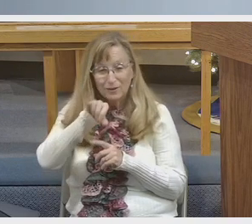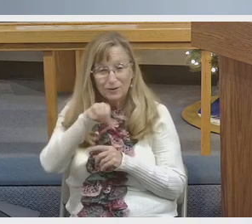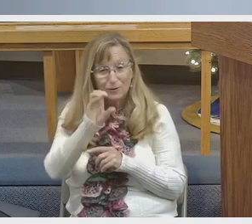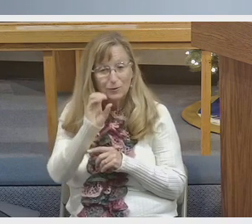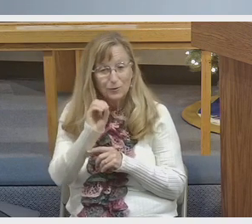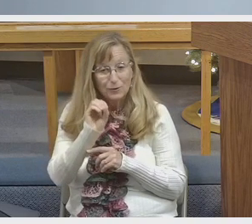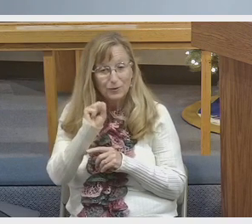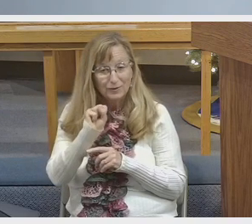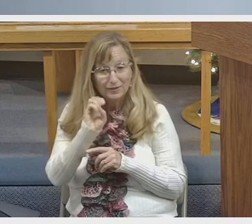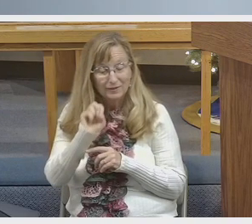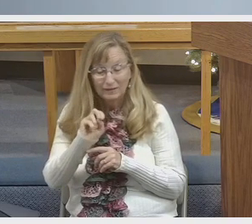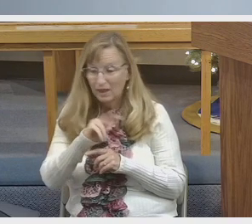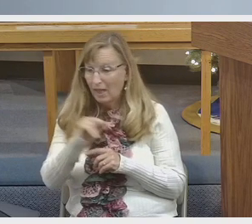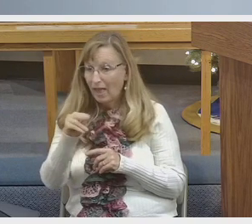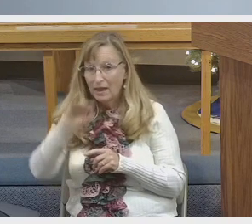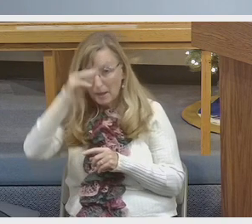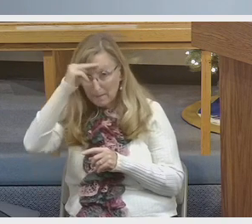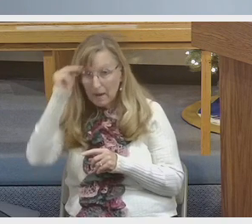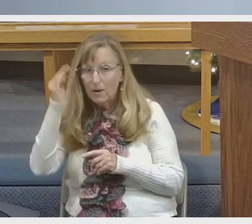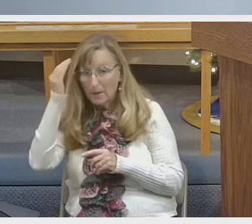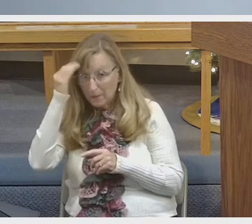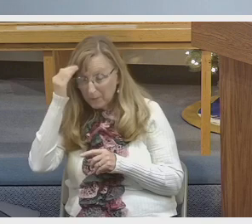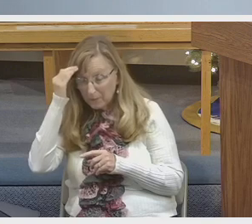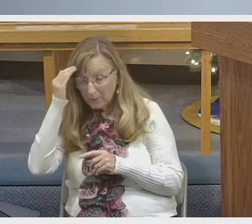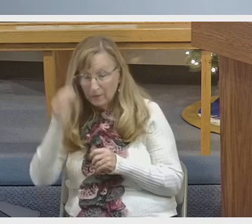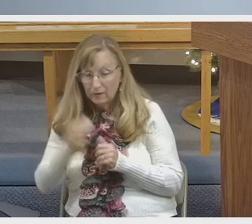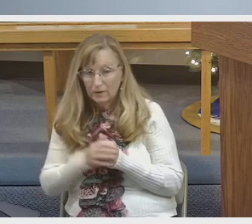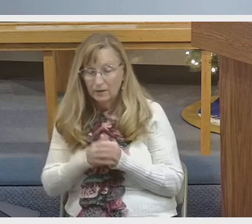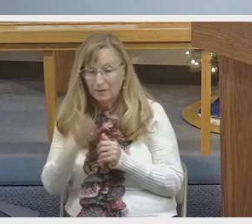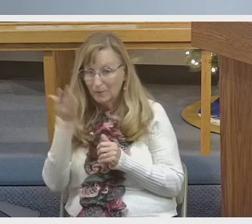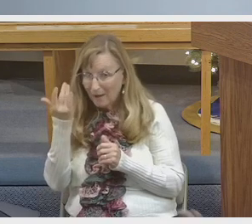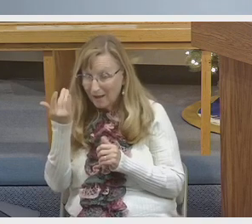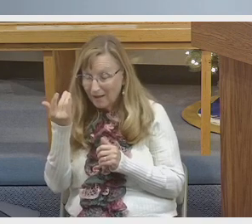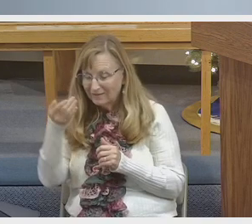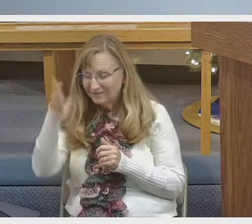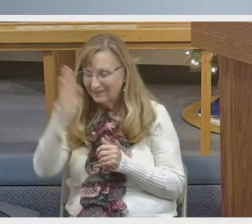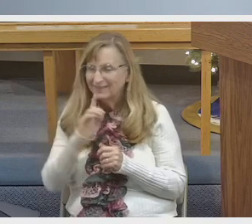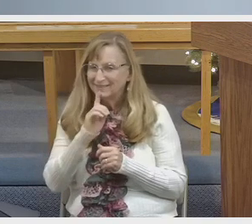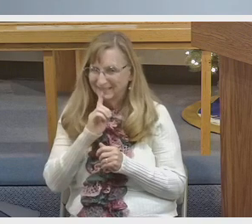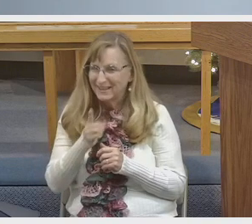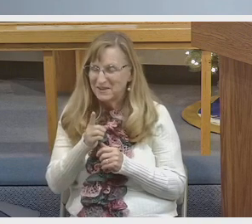ears, it had to happen that way because God said it.